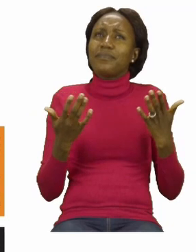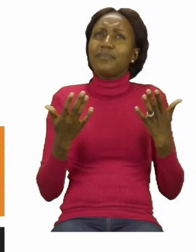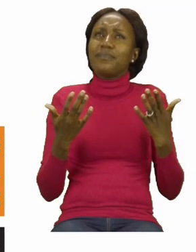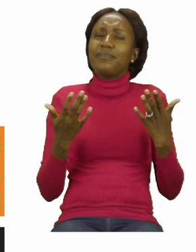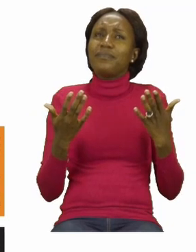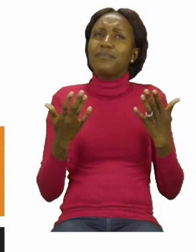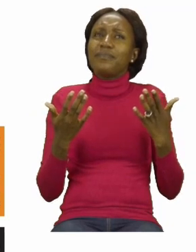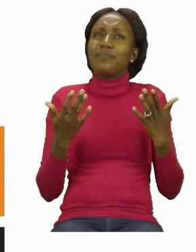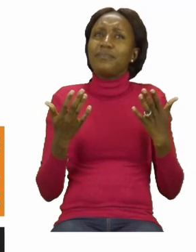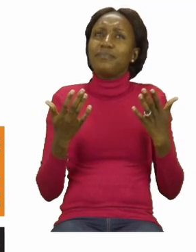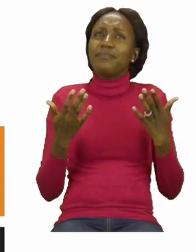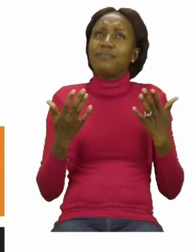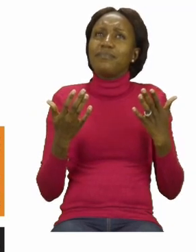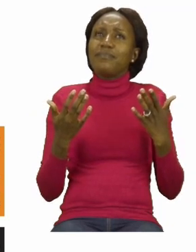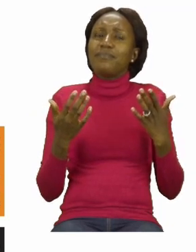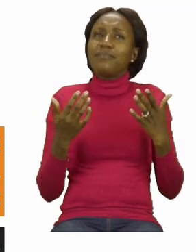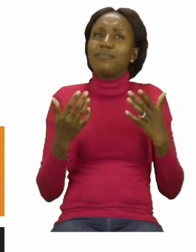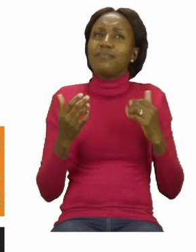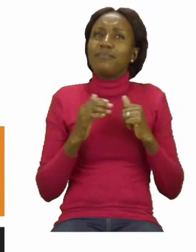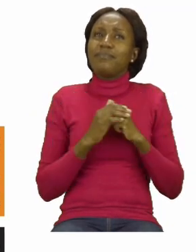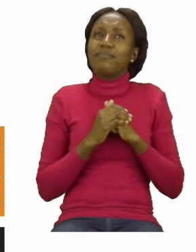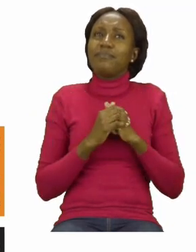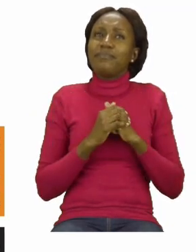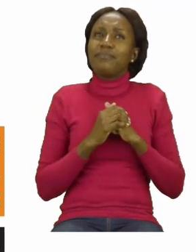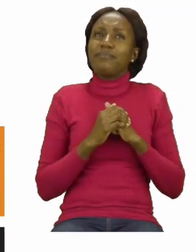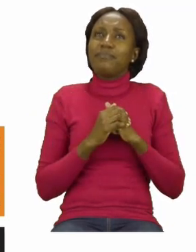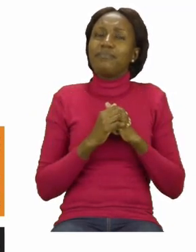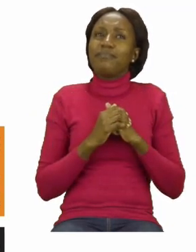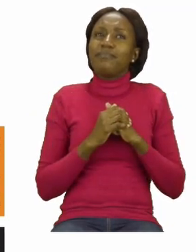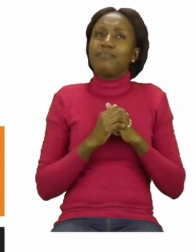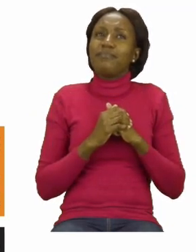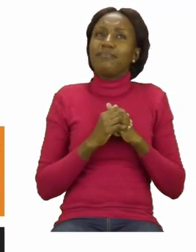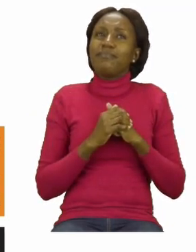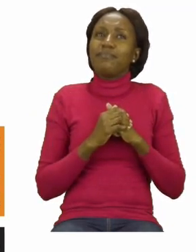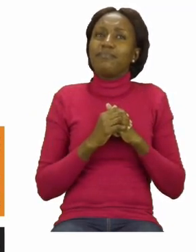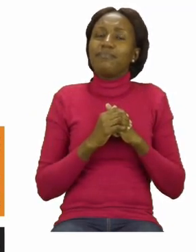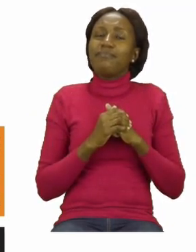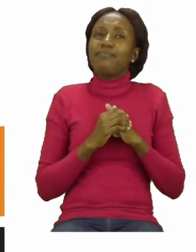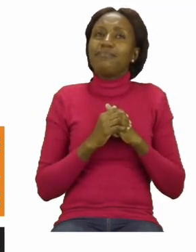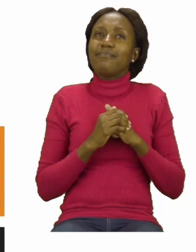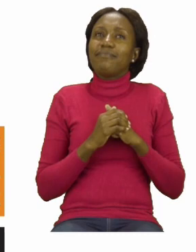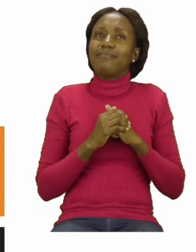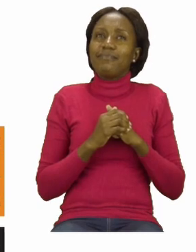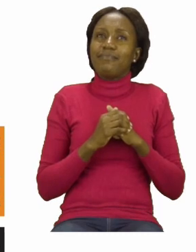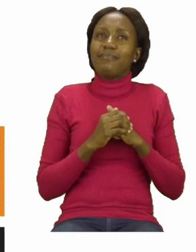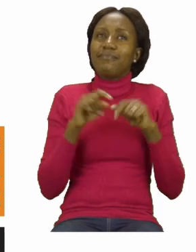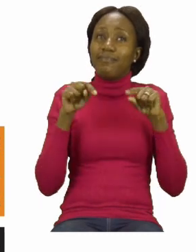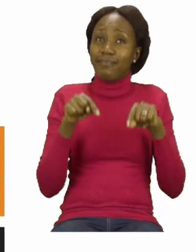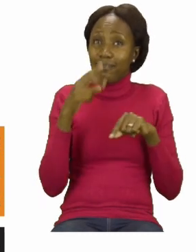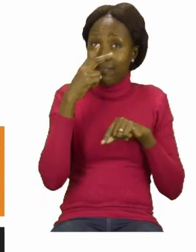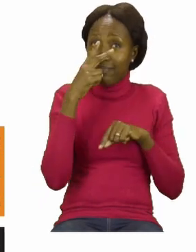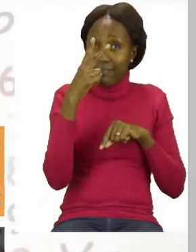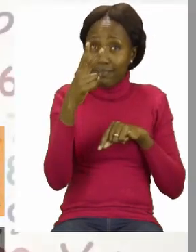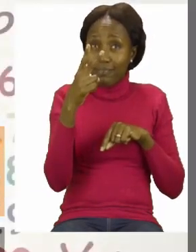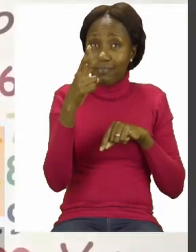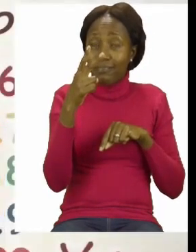the top to the bottom, which means we're counting backwards. So let's take a look at our number